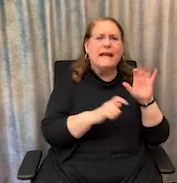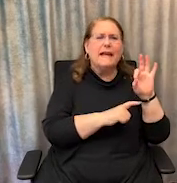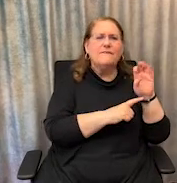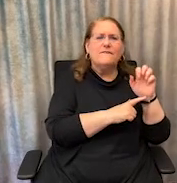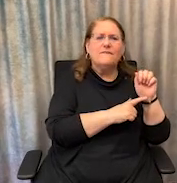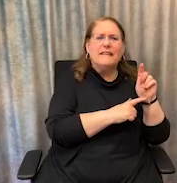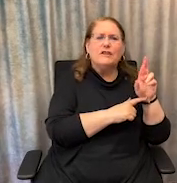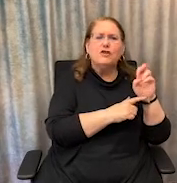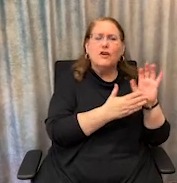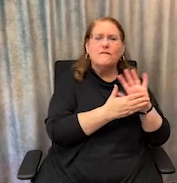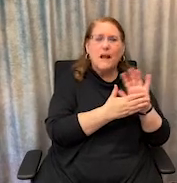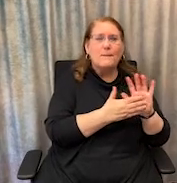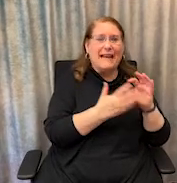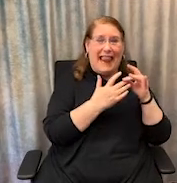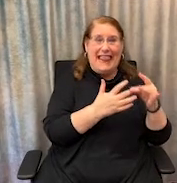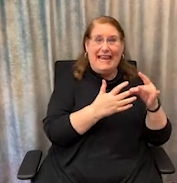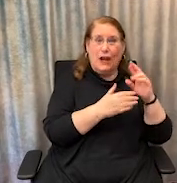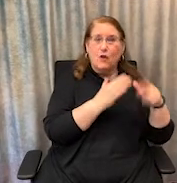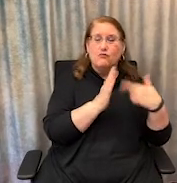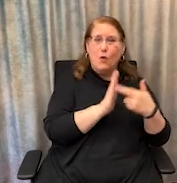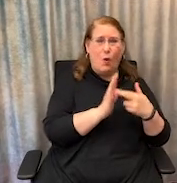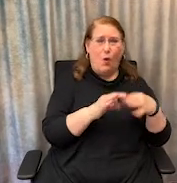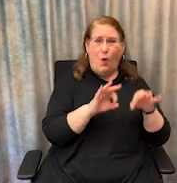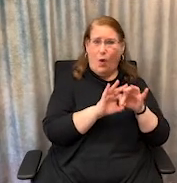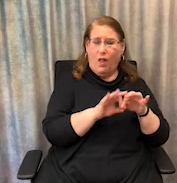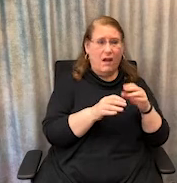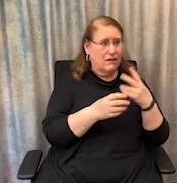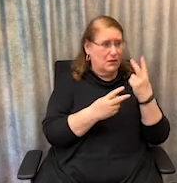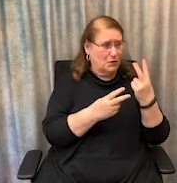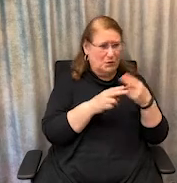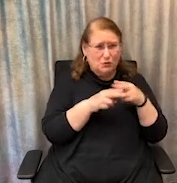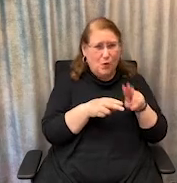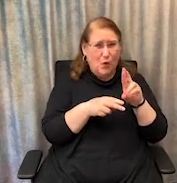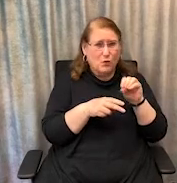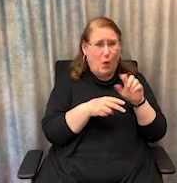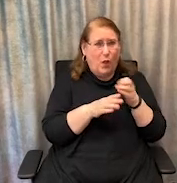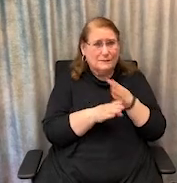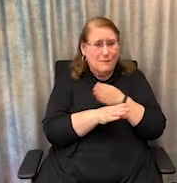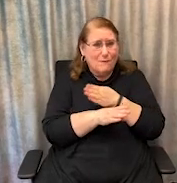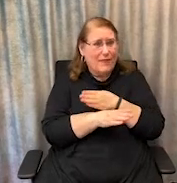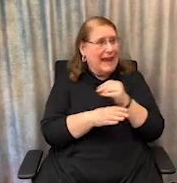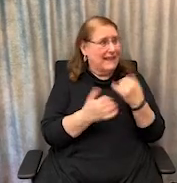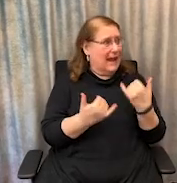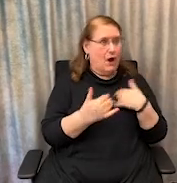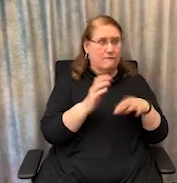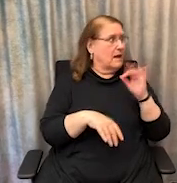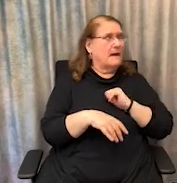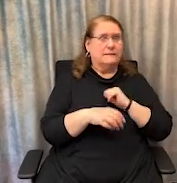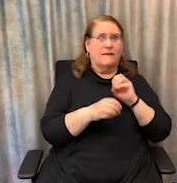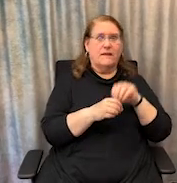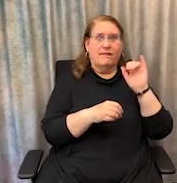in a leading role, and for someone who has only done two short films before that and suddenly finds himself on a set of such a big